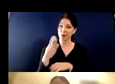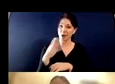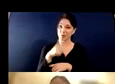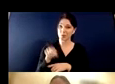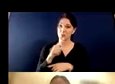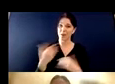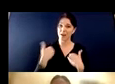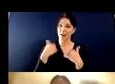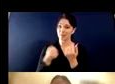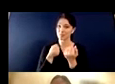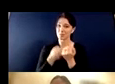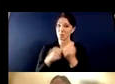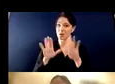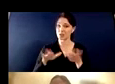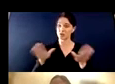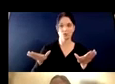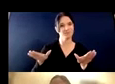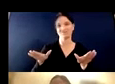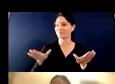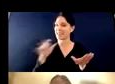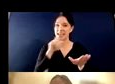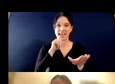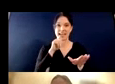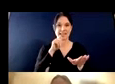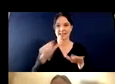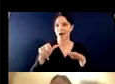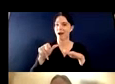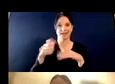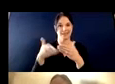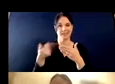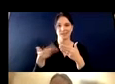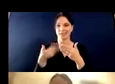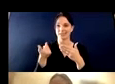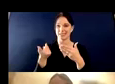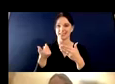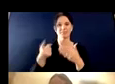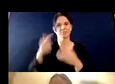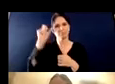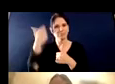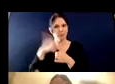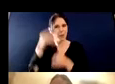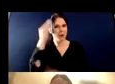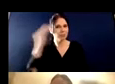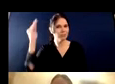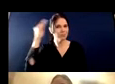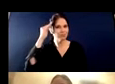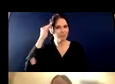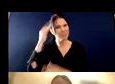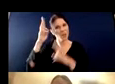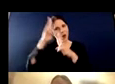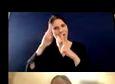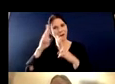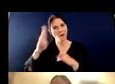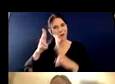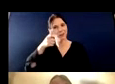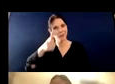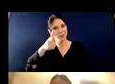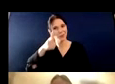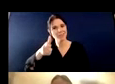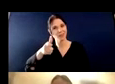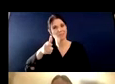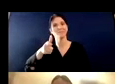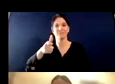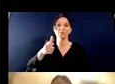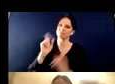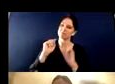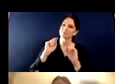small ask. So just remember to also take the time to honor yourself and give yourself that space